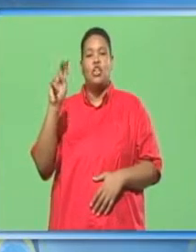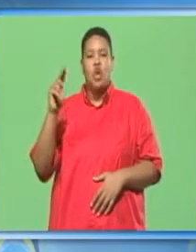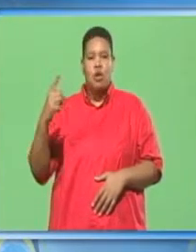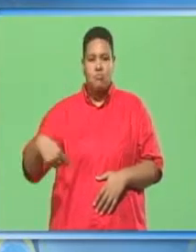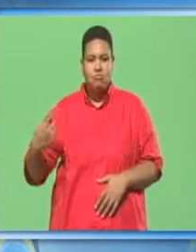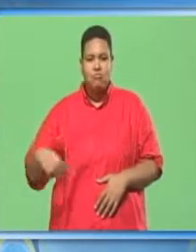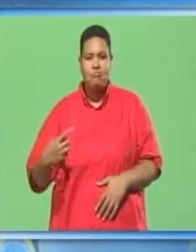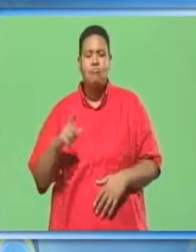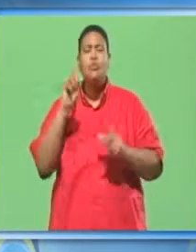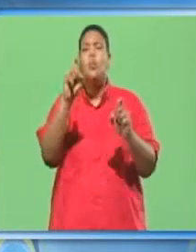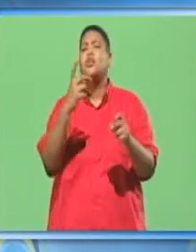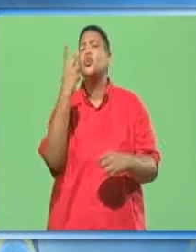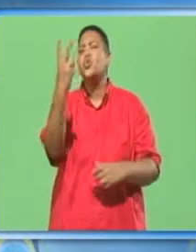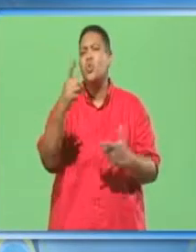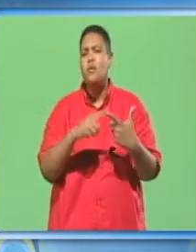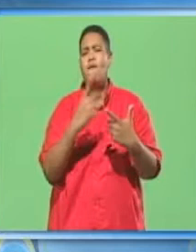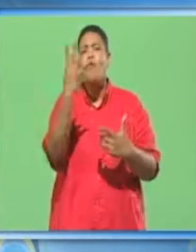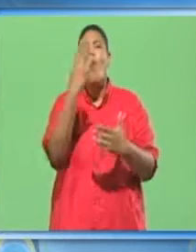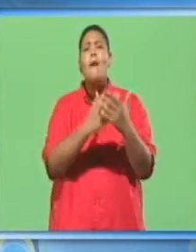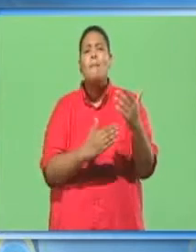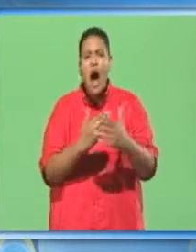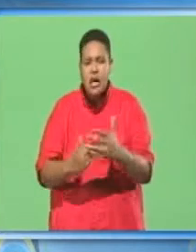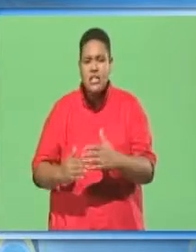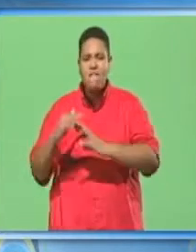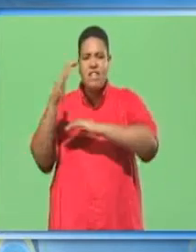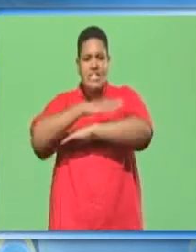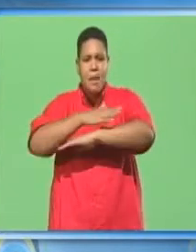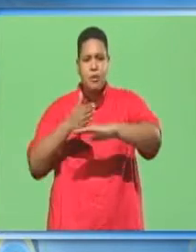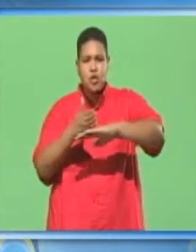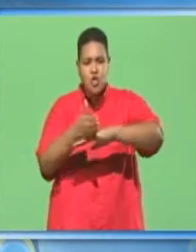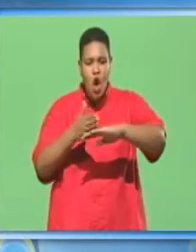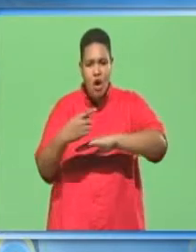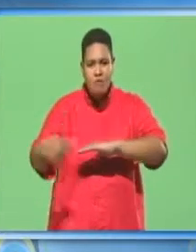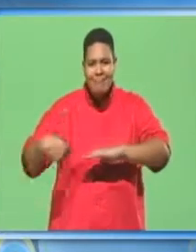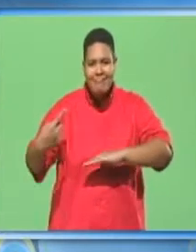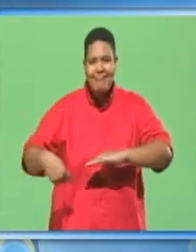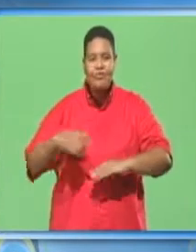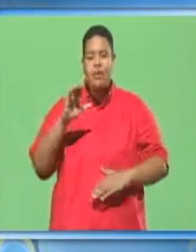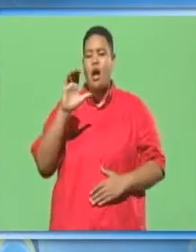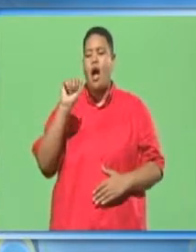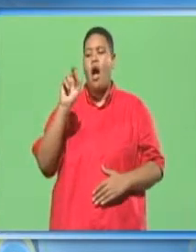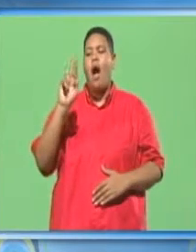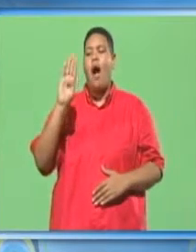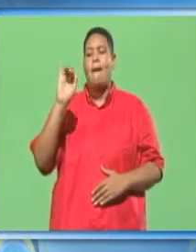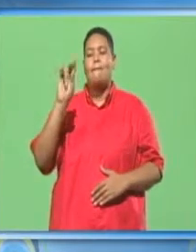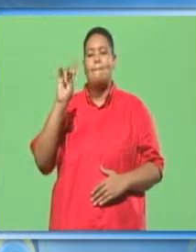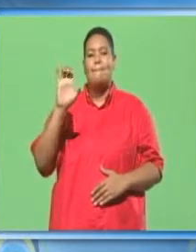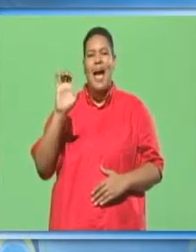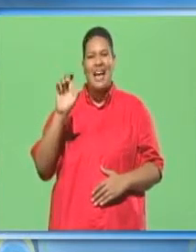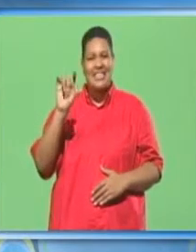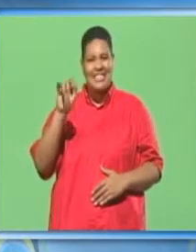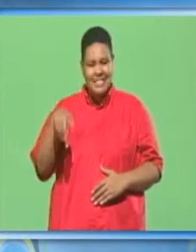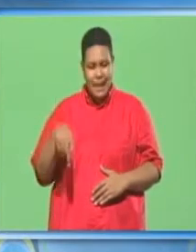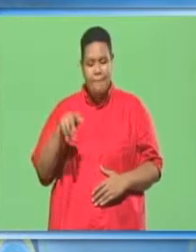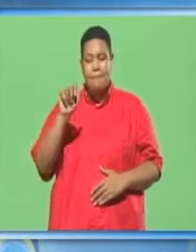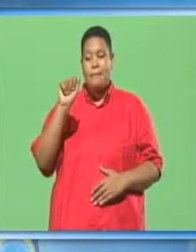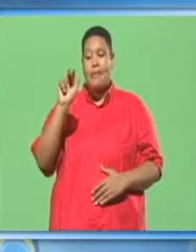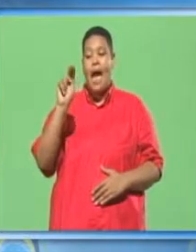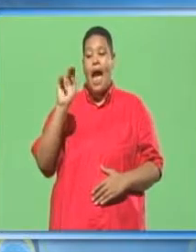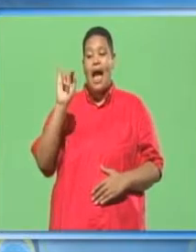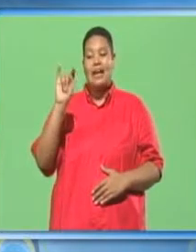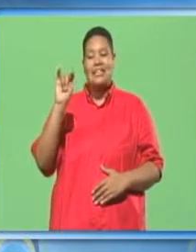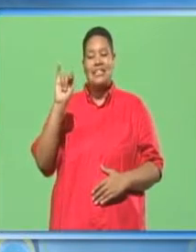of a table saw blade. Answer: the carbide tip, anti-kickback feature